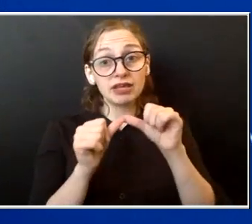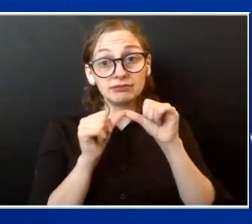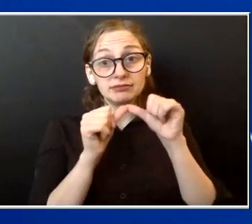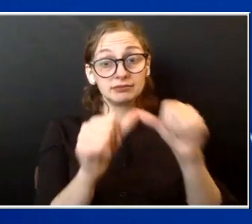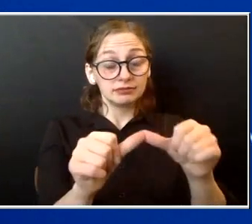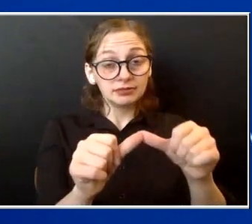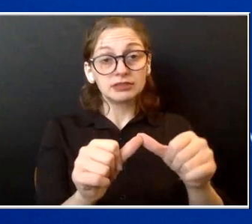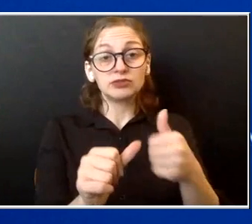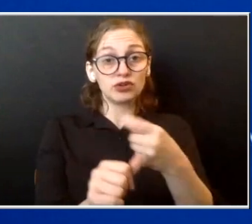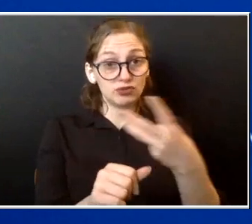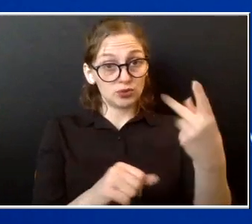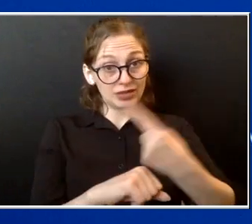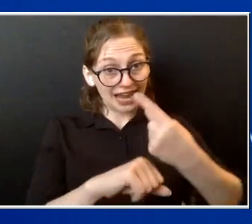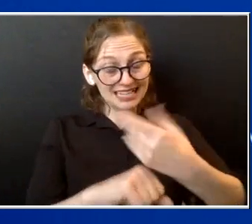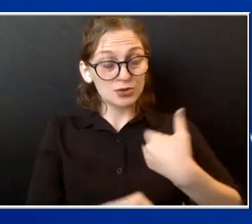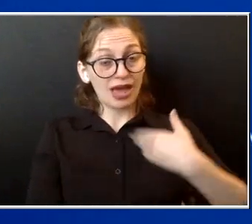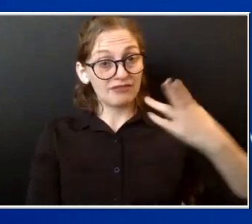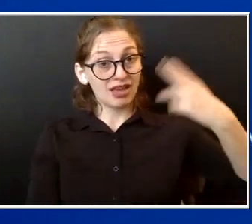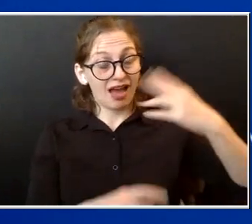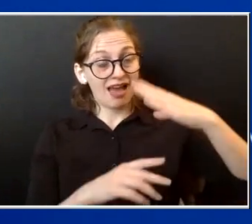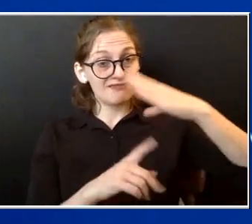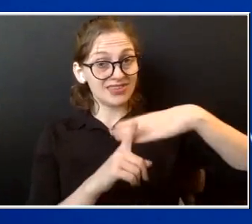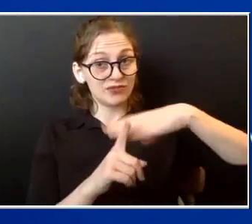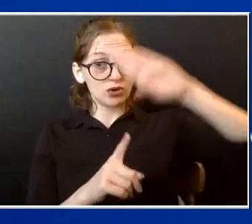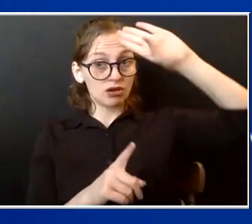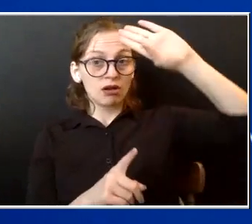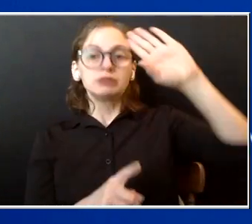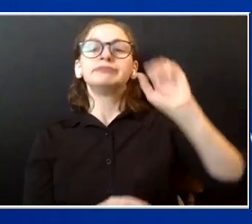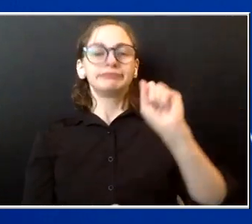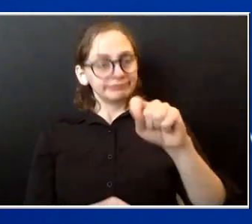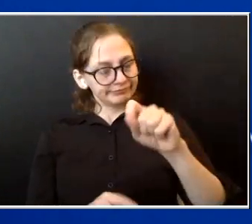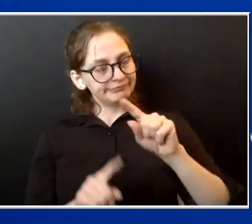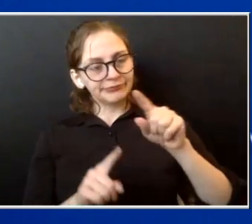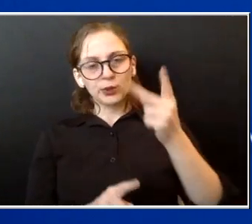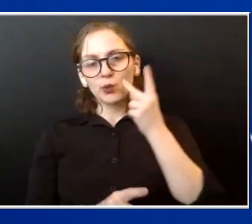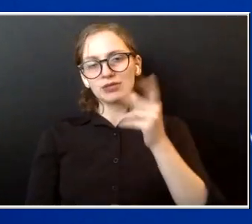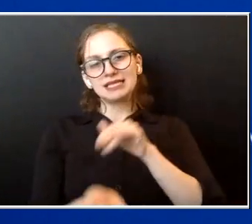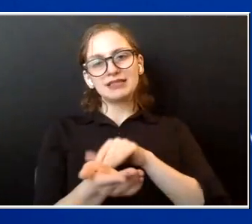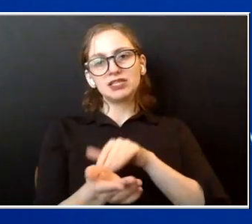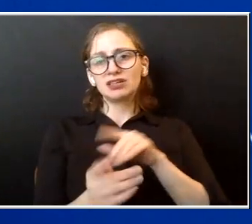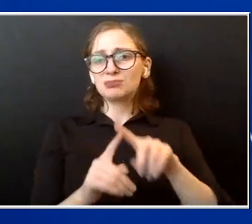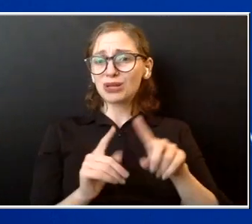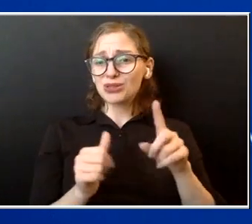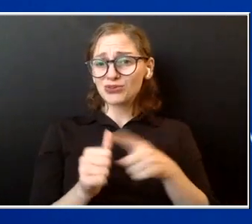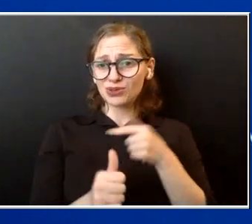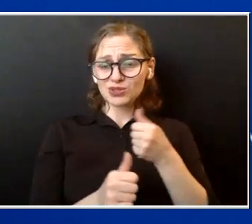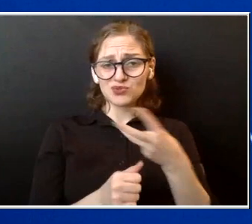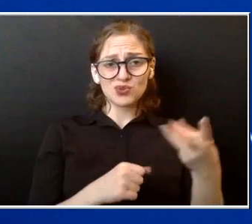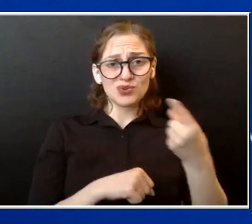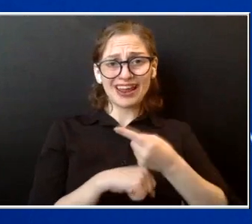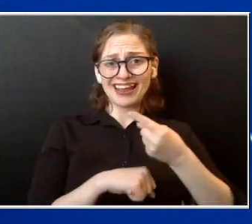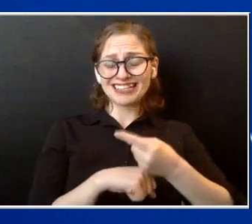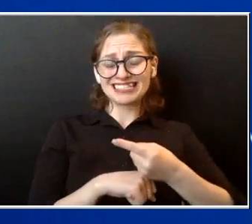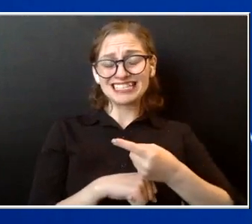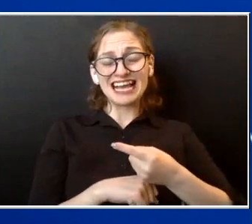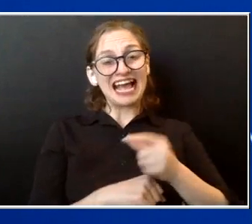important to go see your doctor at that point. But just within those first couple days, really getting antibiotics is probably not going to help you, and for the most part,